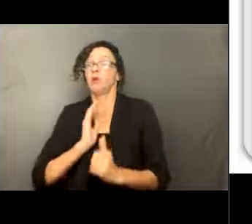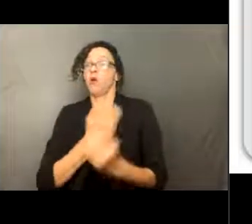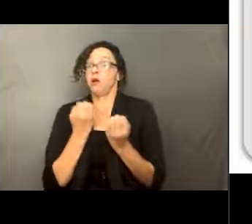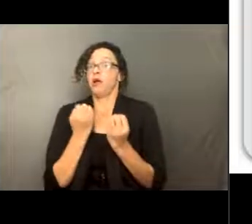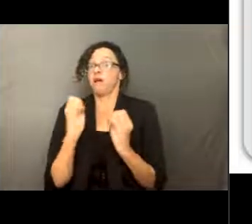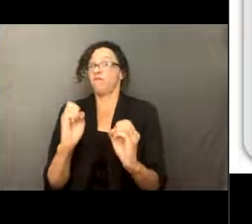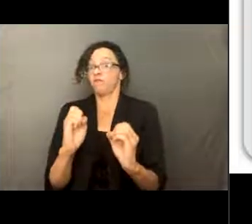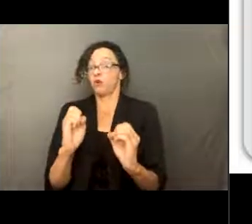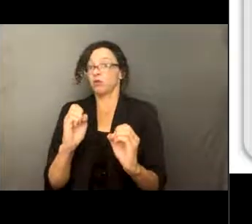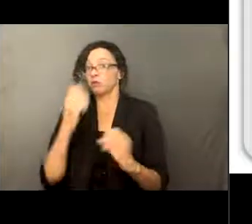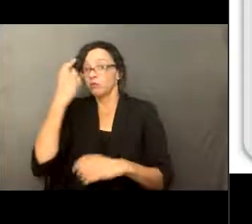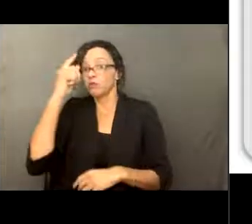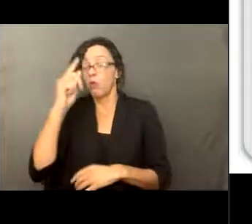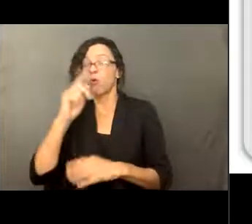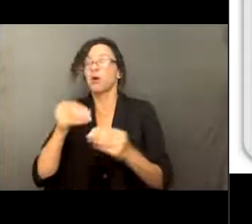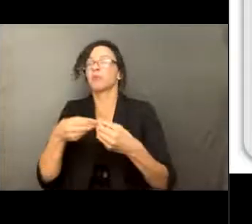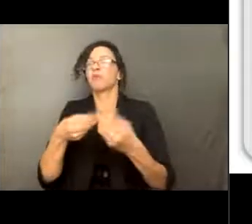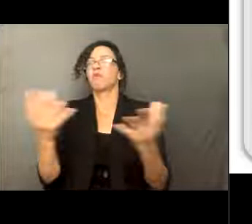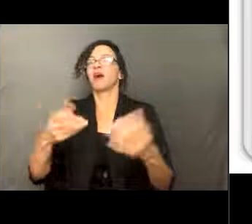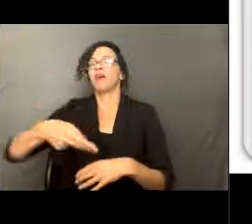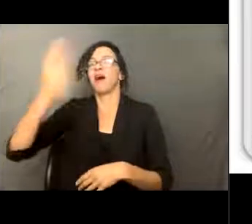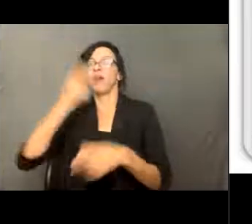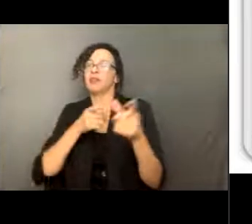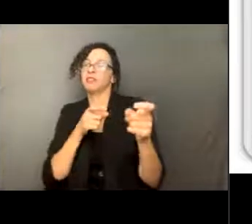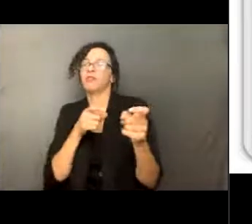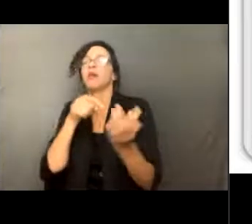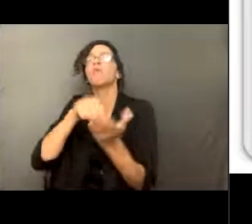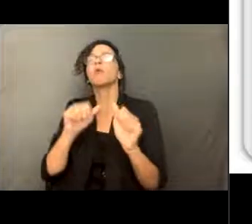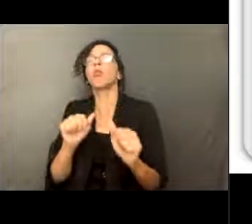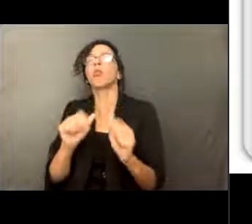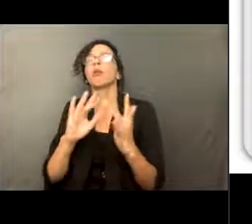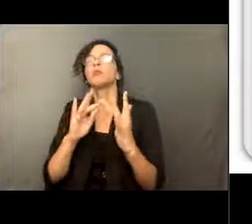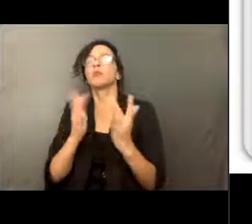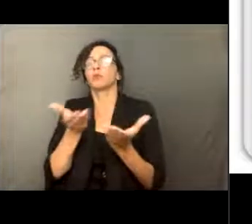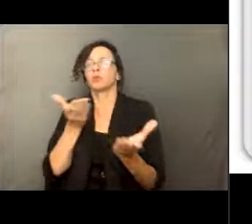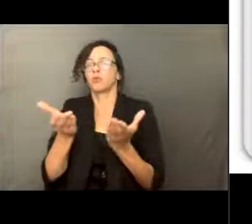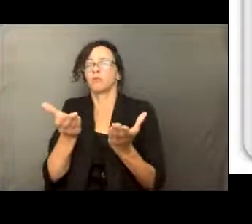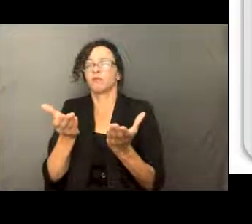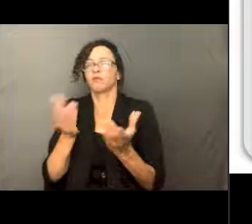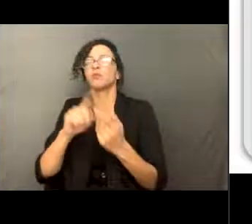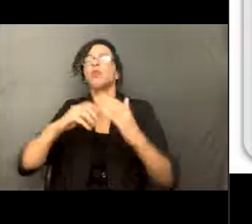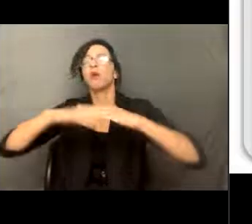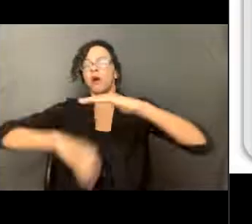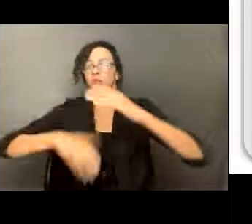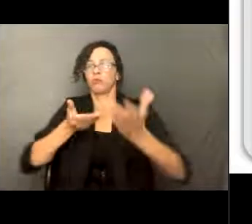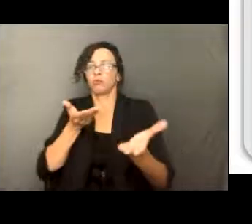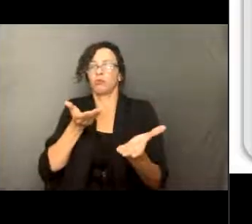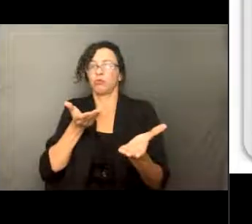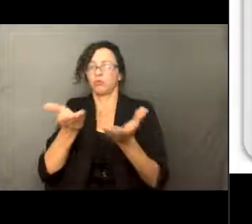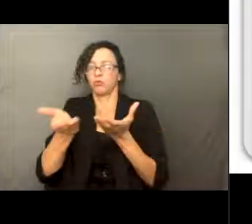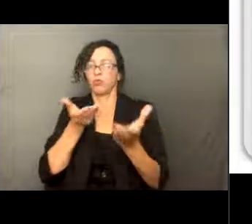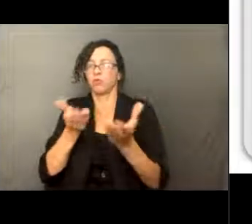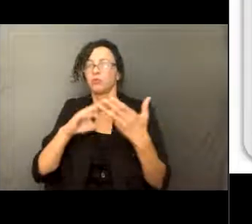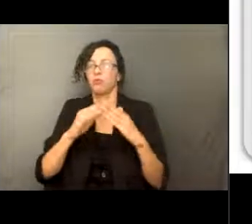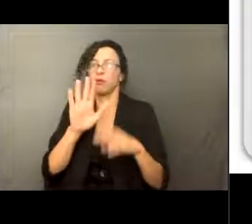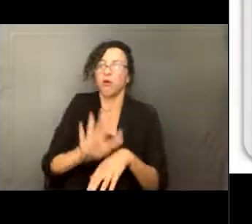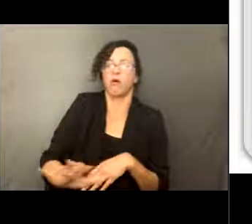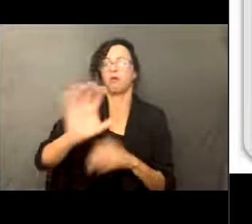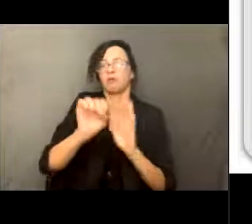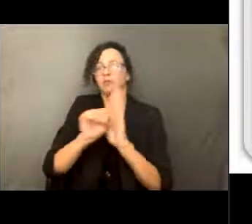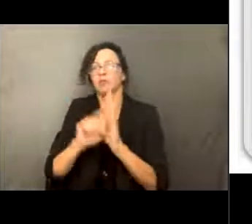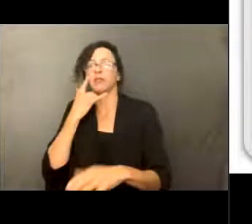affordable internet service to unserved and underserved communities throughout the state of California. This is in partnership with